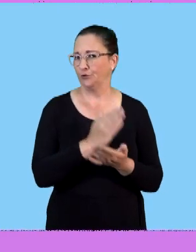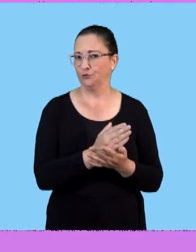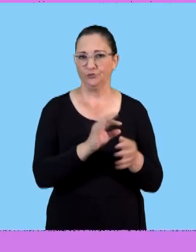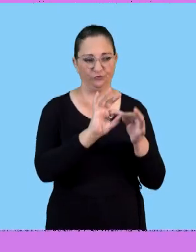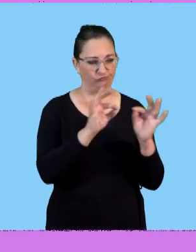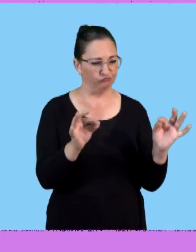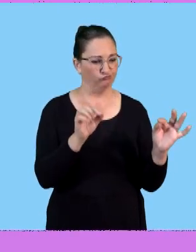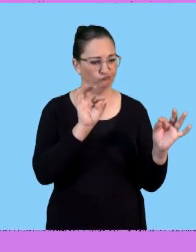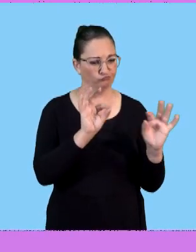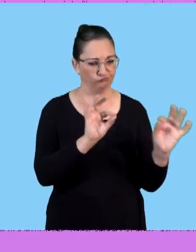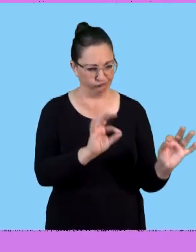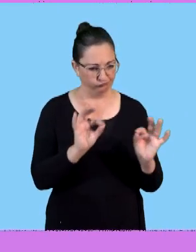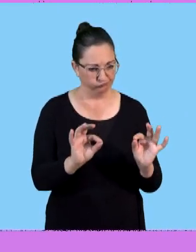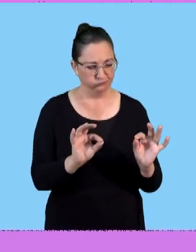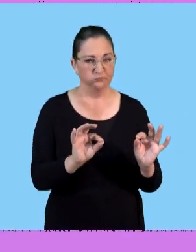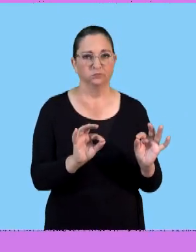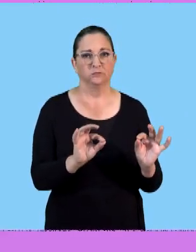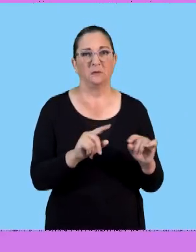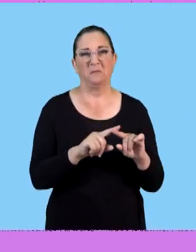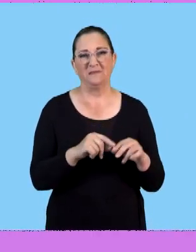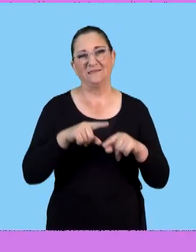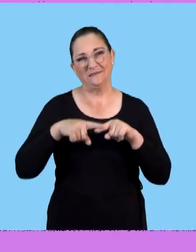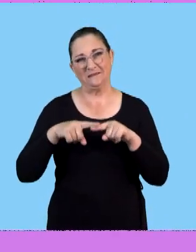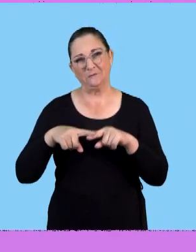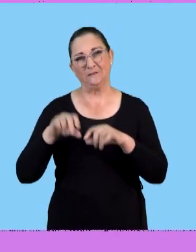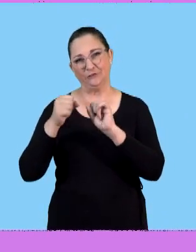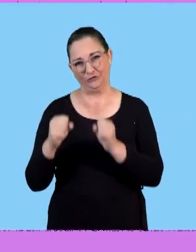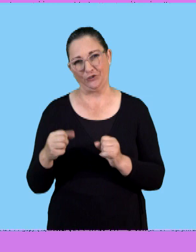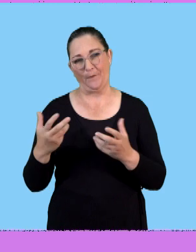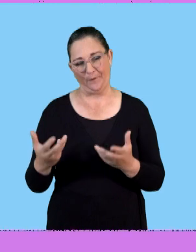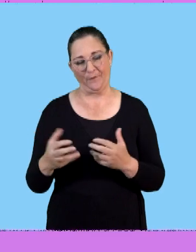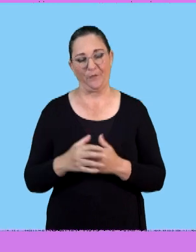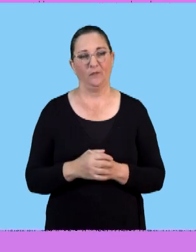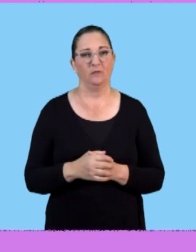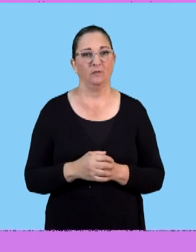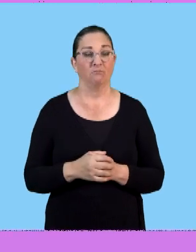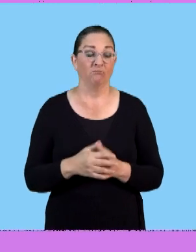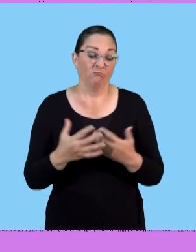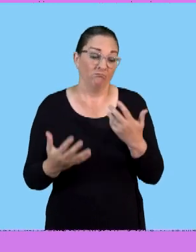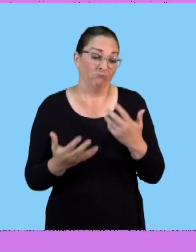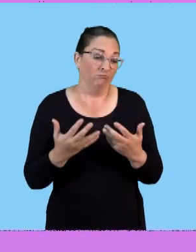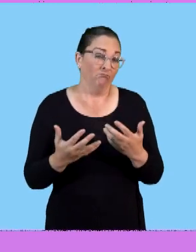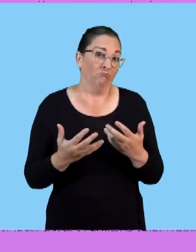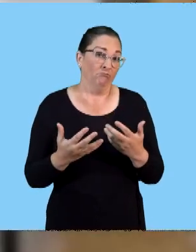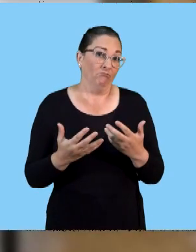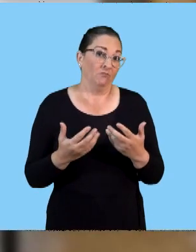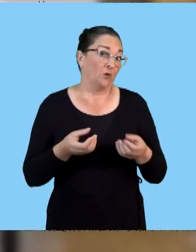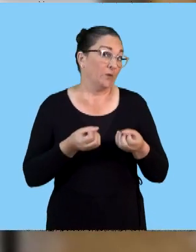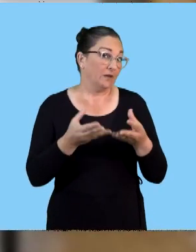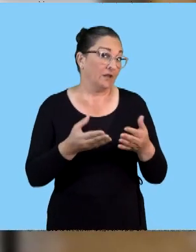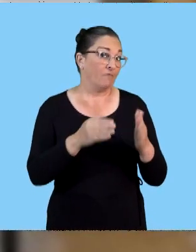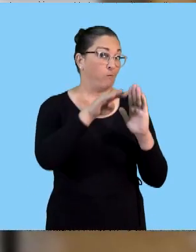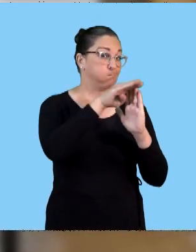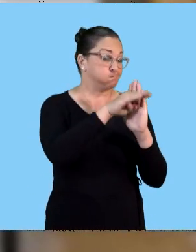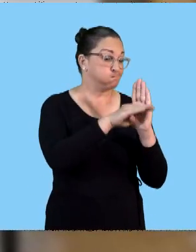that you must ensure that you work with the correct formula, depending on the shape obvious that's given to you. Guys, remember, sometimes we give